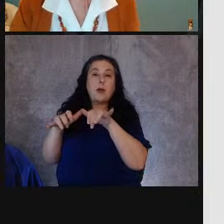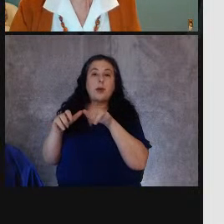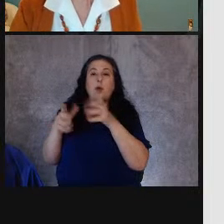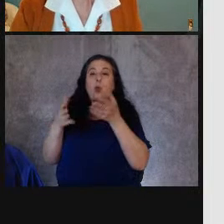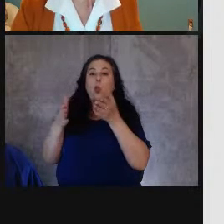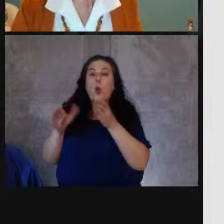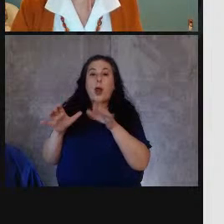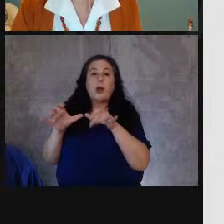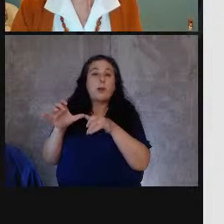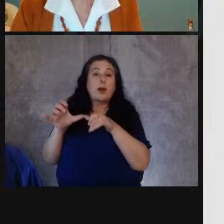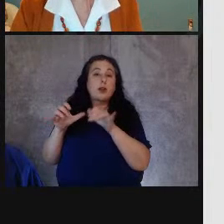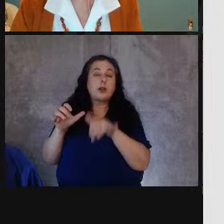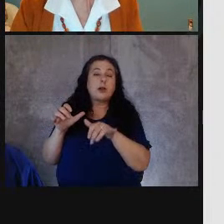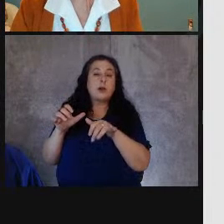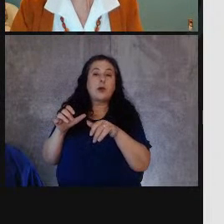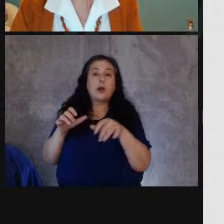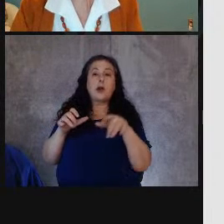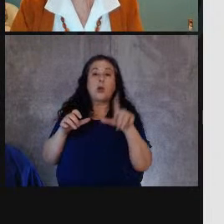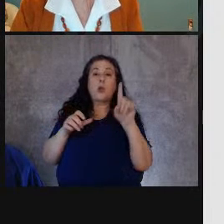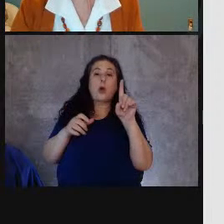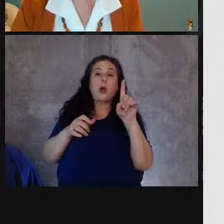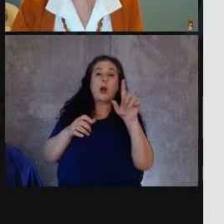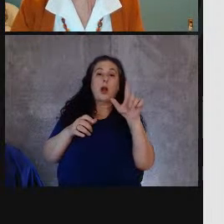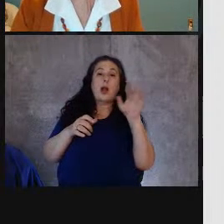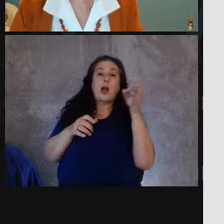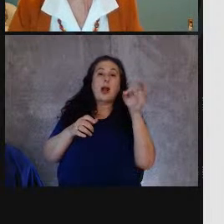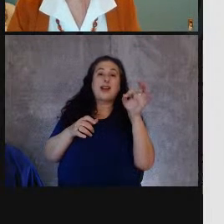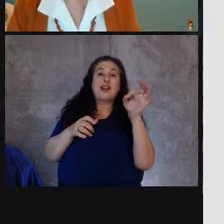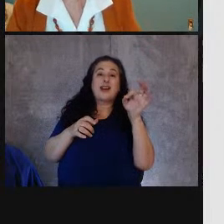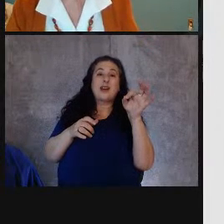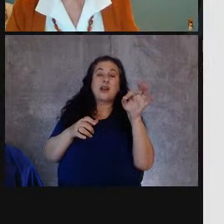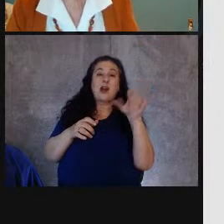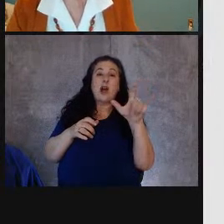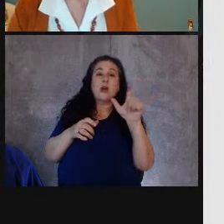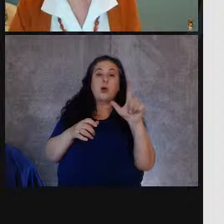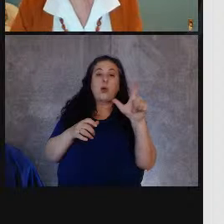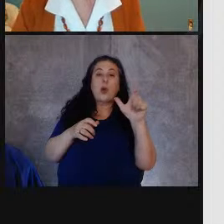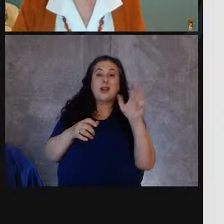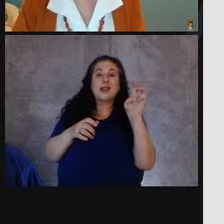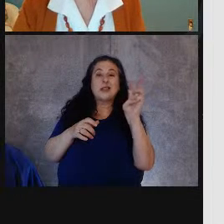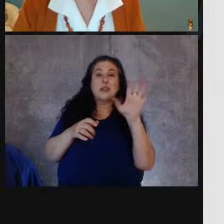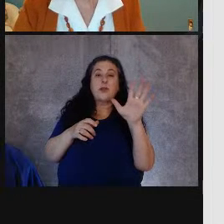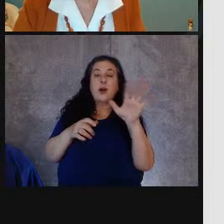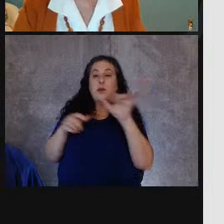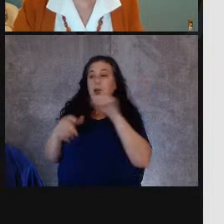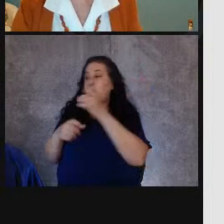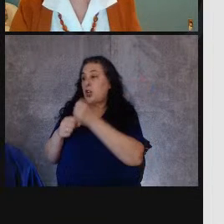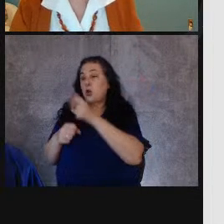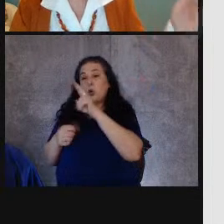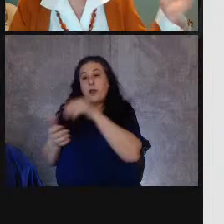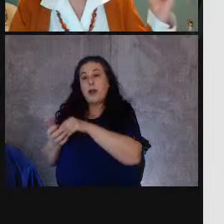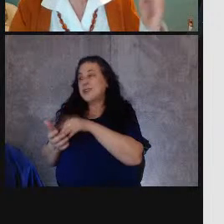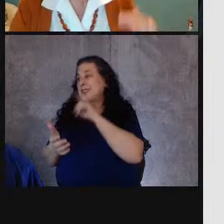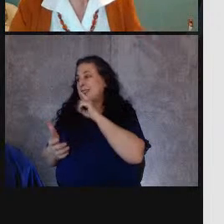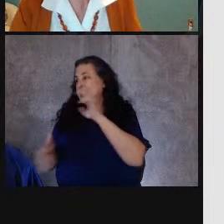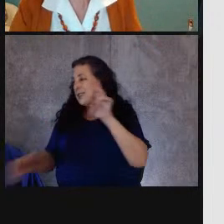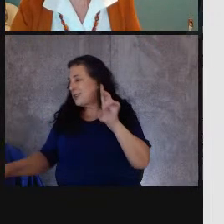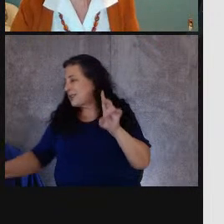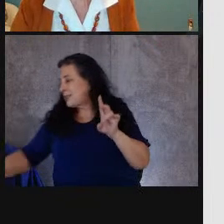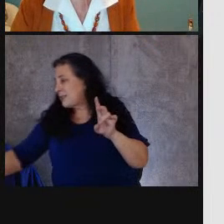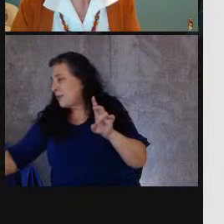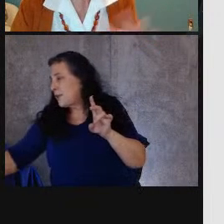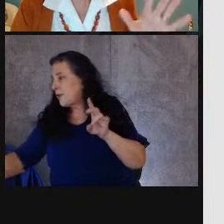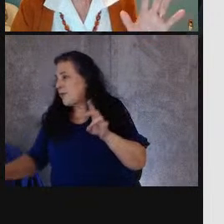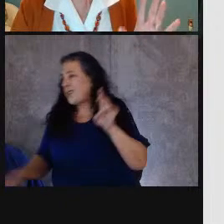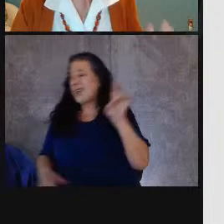is used. In 1900, it's 165, and then in 2000, it's 7. So